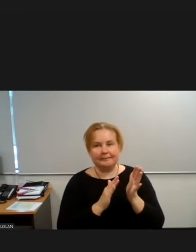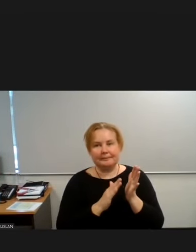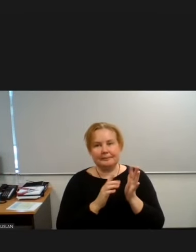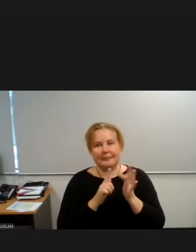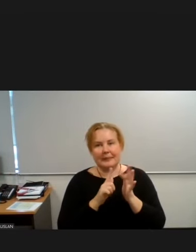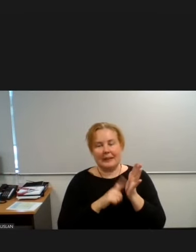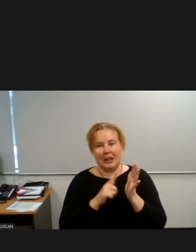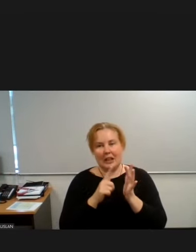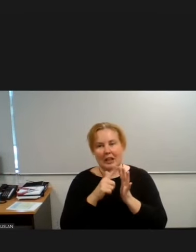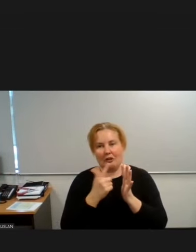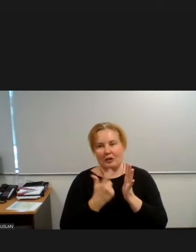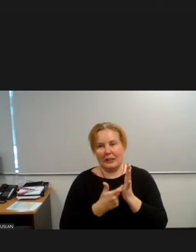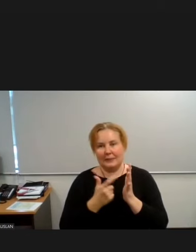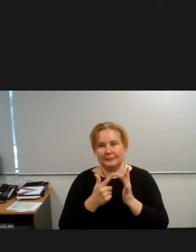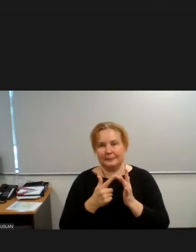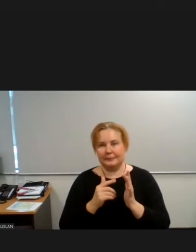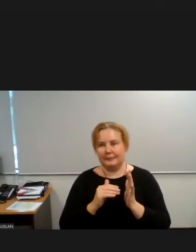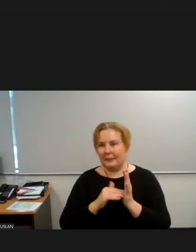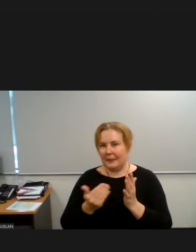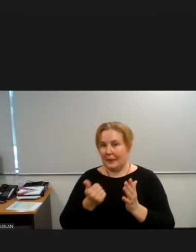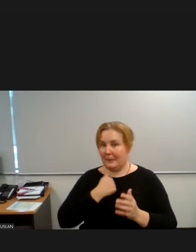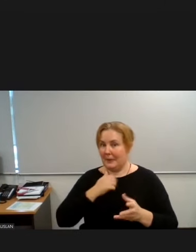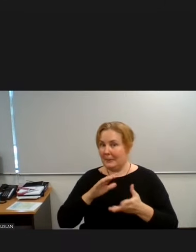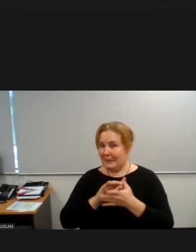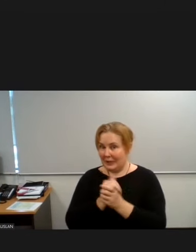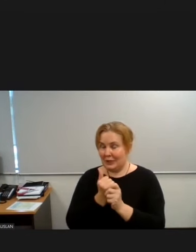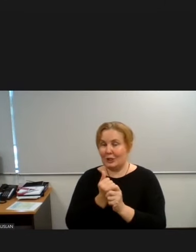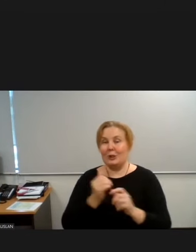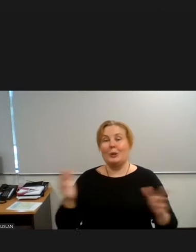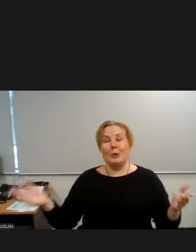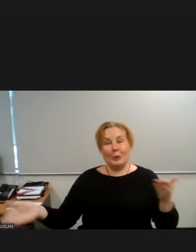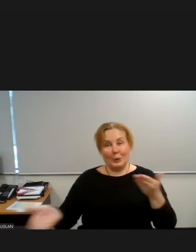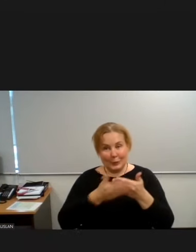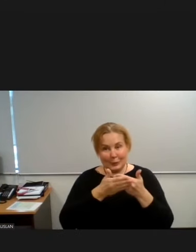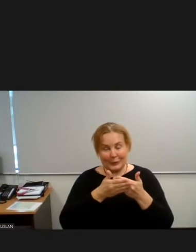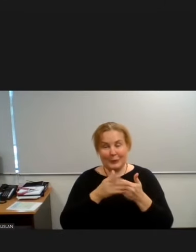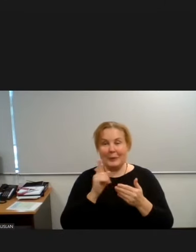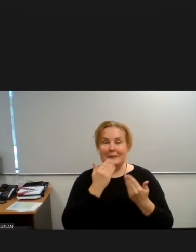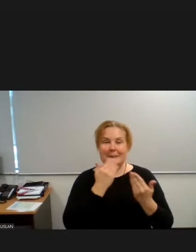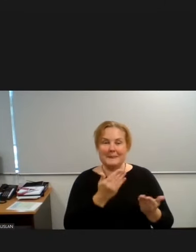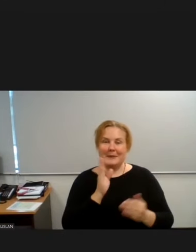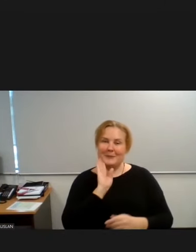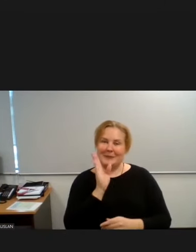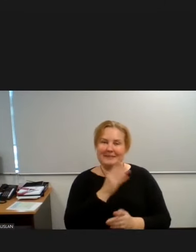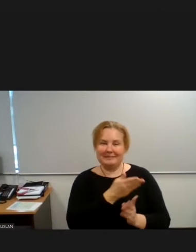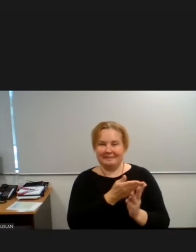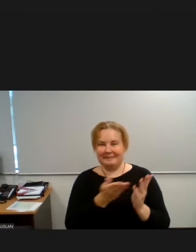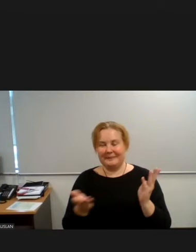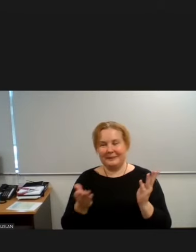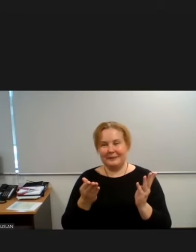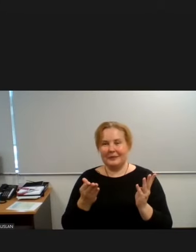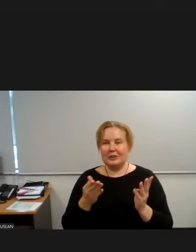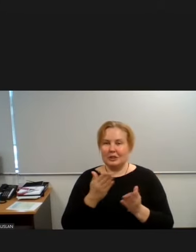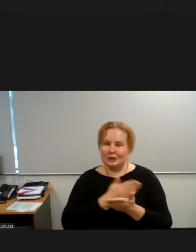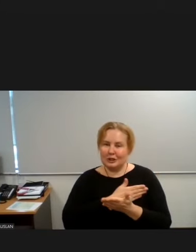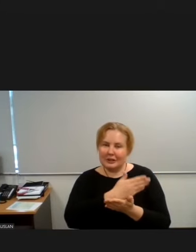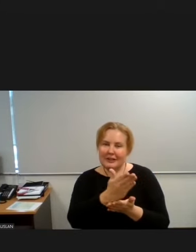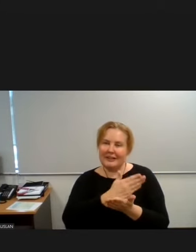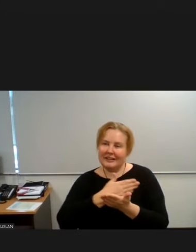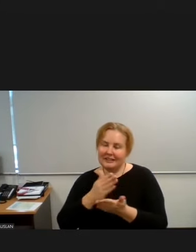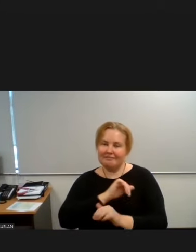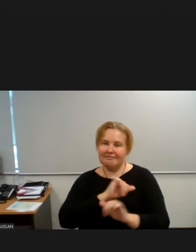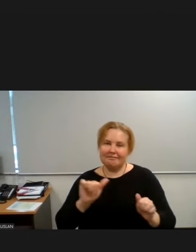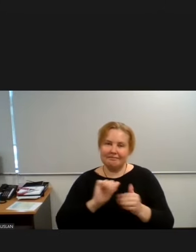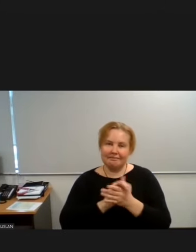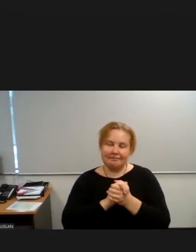It's now my absolute pleasure in closing to thank all of the presenters who are with us today to share their expertise and their information. I